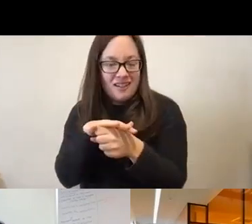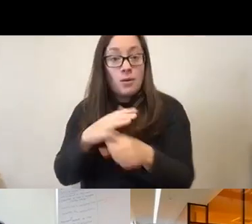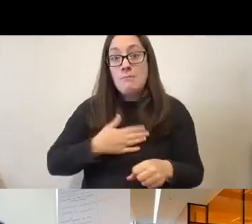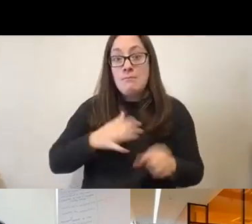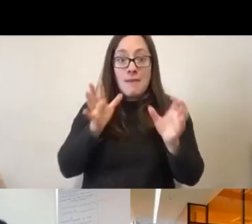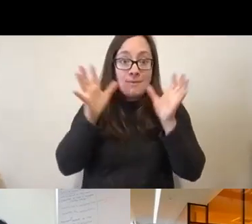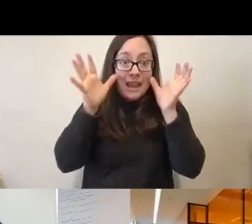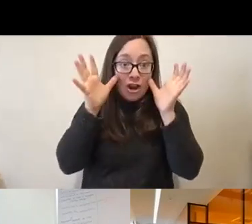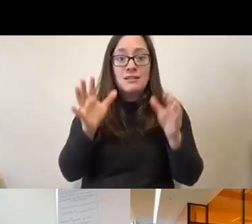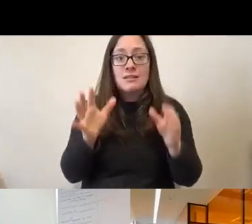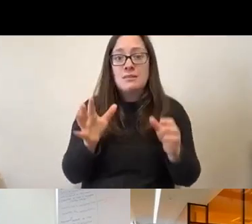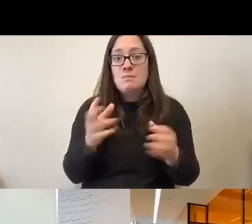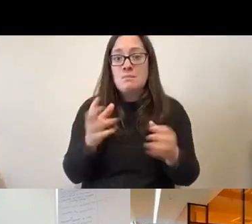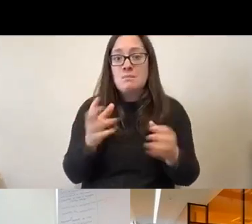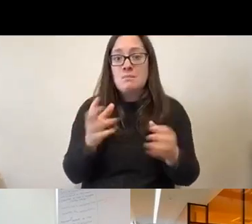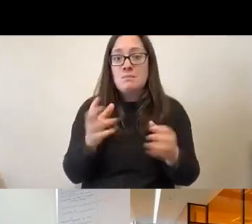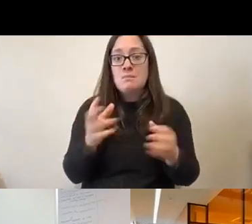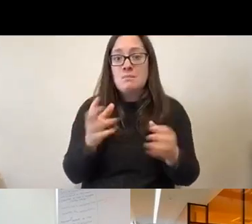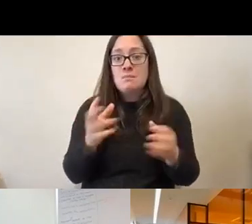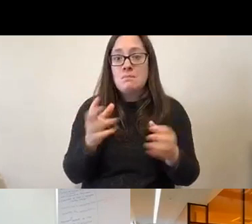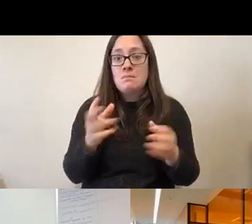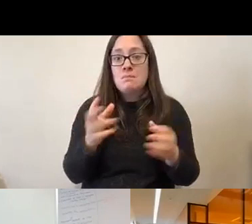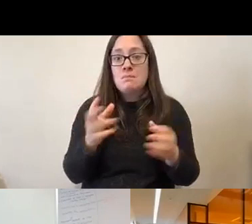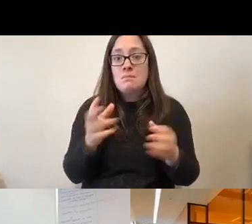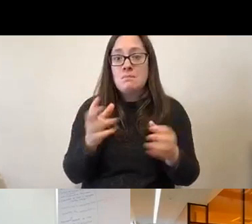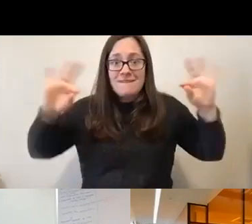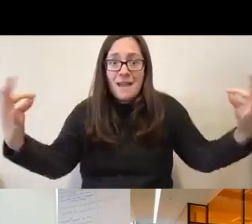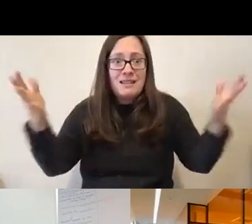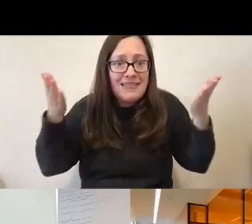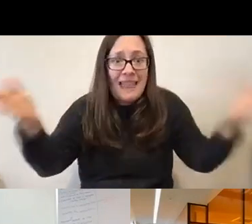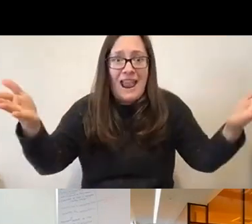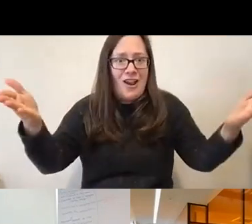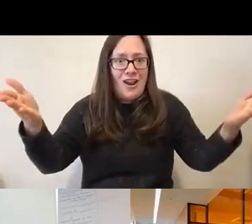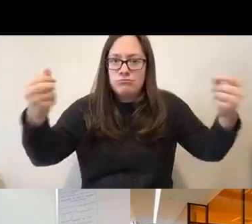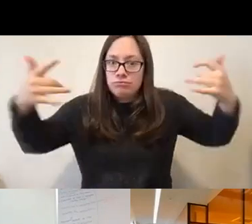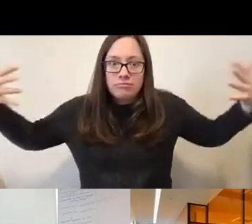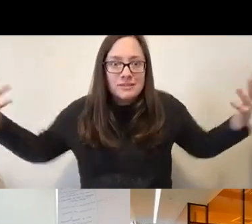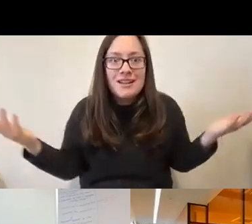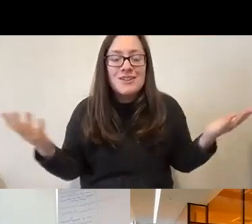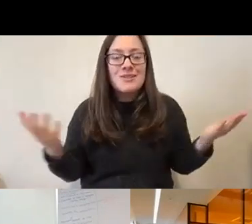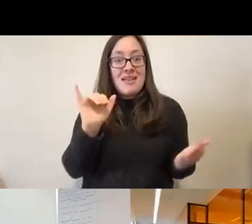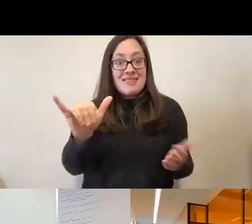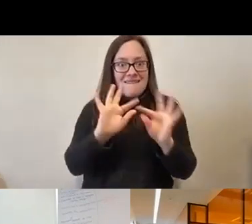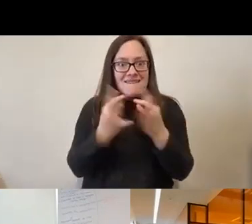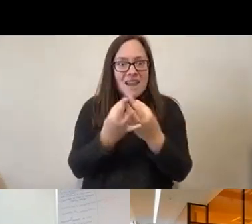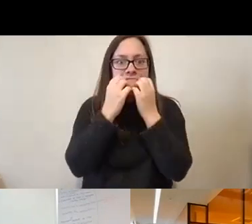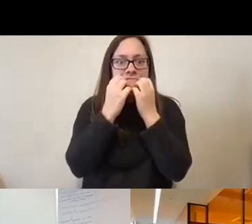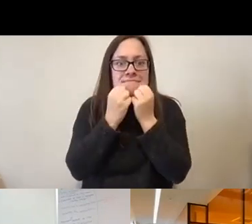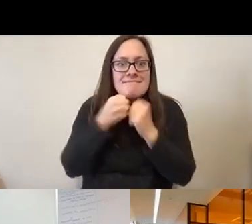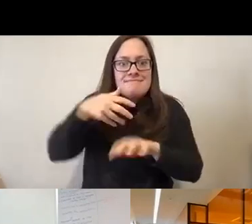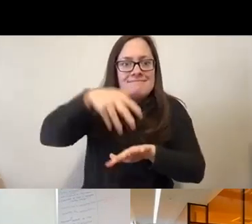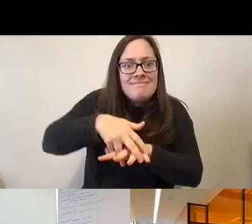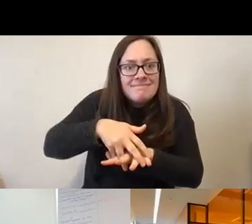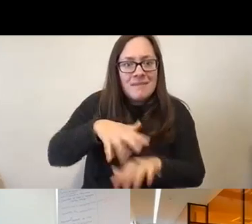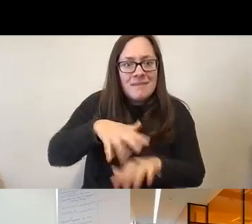from both sides. And that family and togetherness value is super ingrained. And I was fortunate to